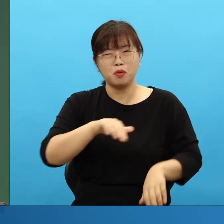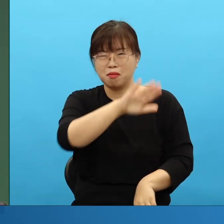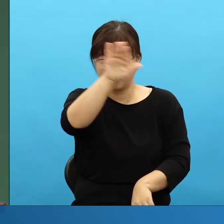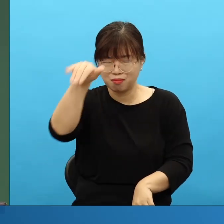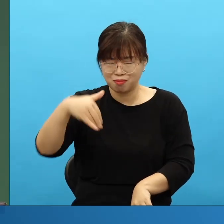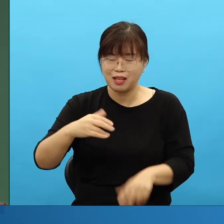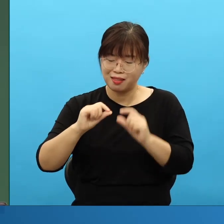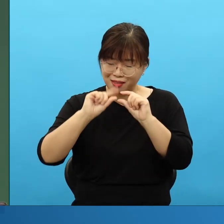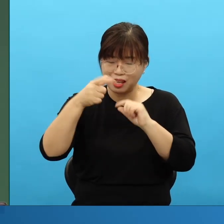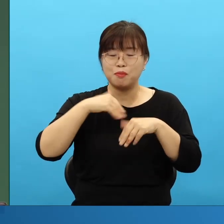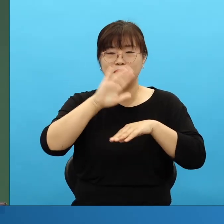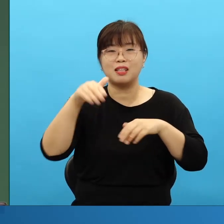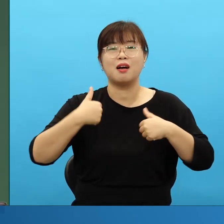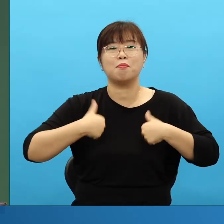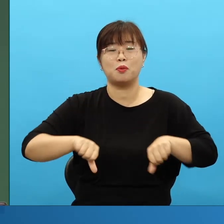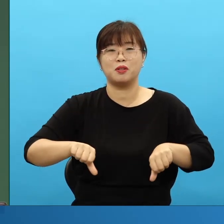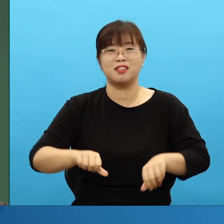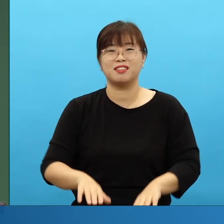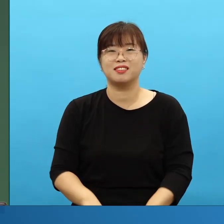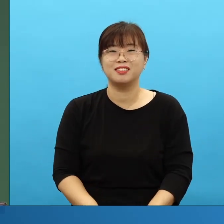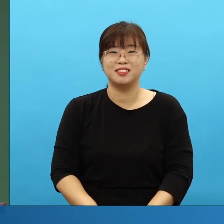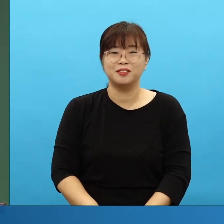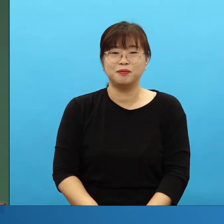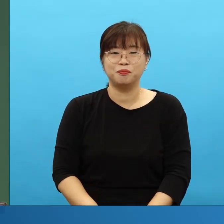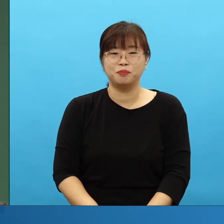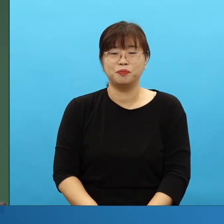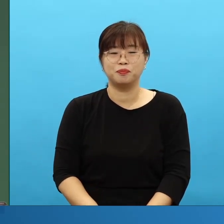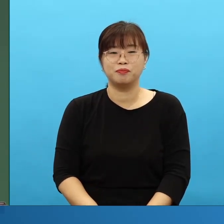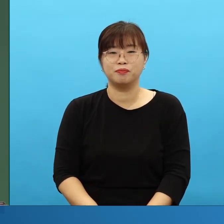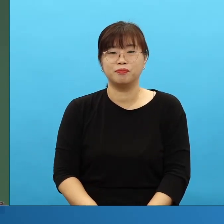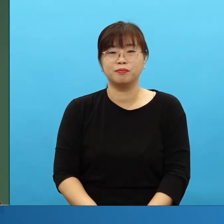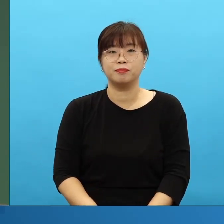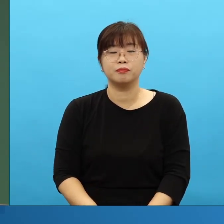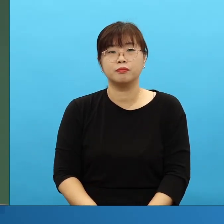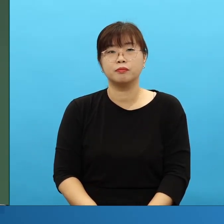You're falsely accused as a heretic and then you're put to death because of your faith.